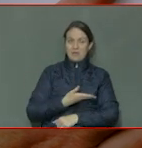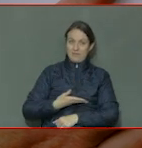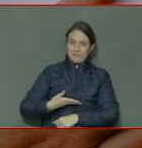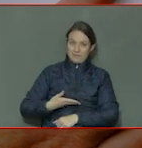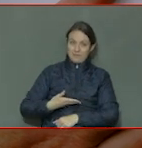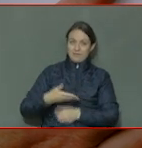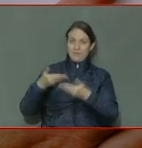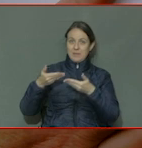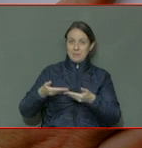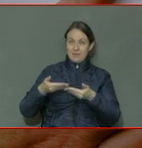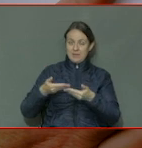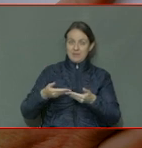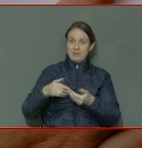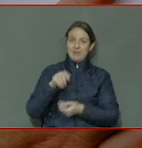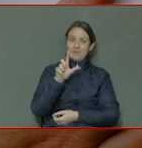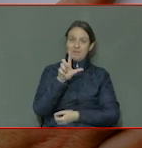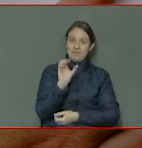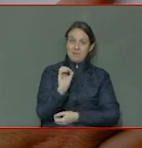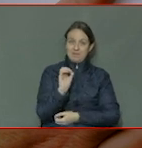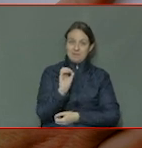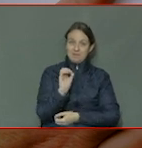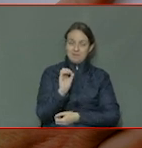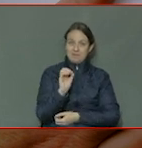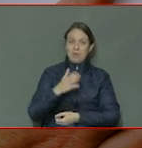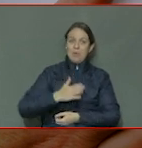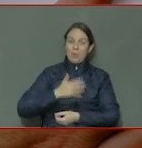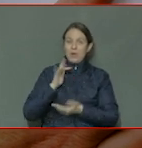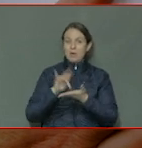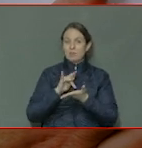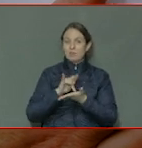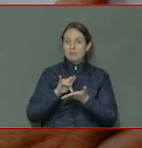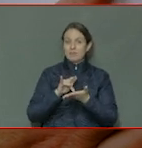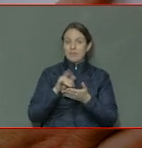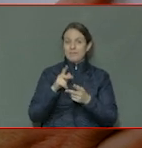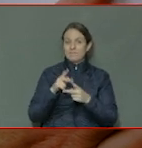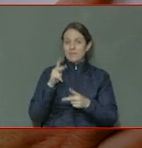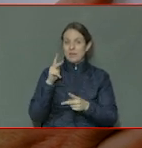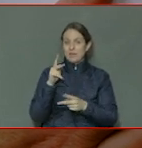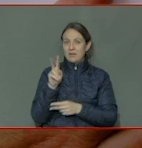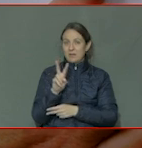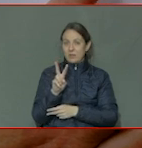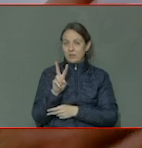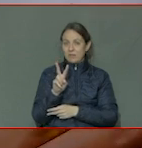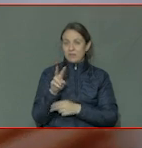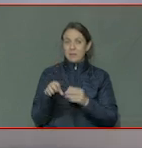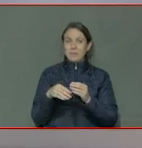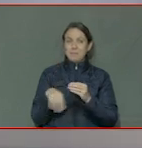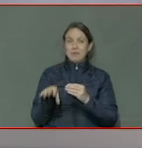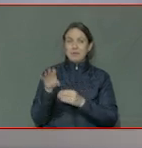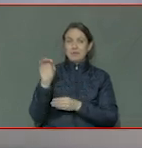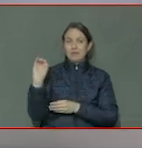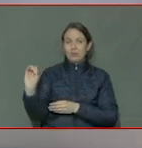The mass of the block is 70. I want to calculate the final velocity minus